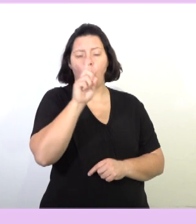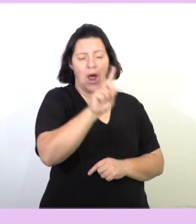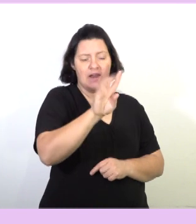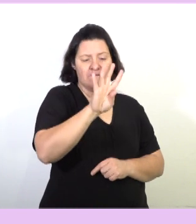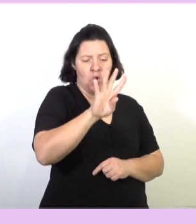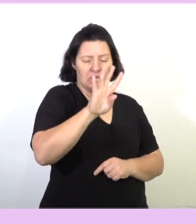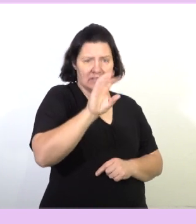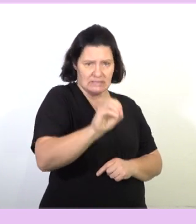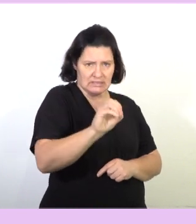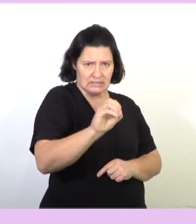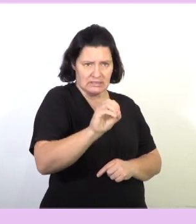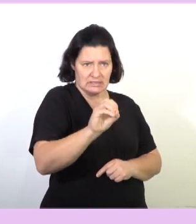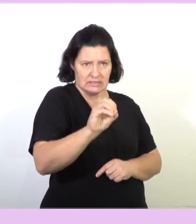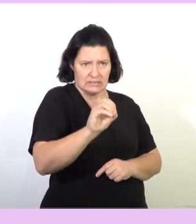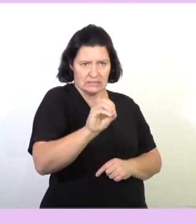140